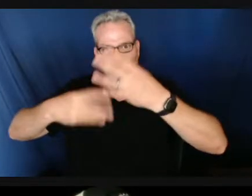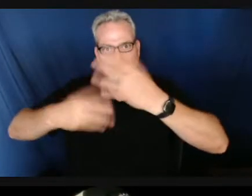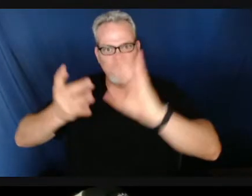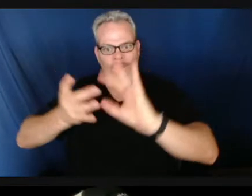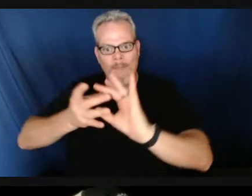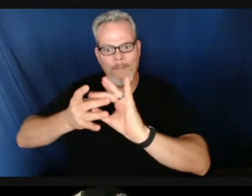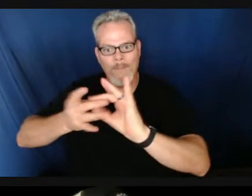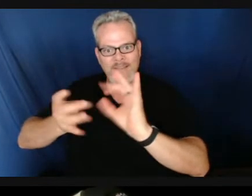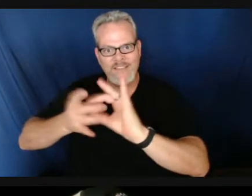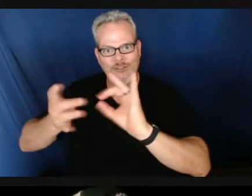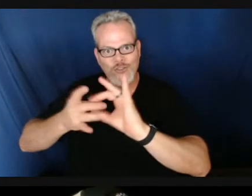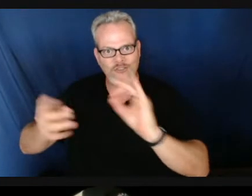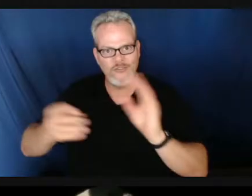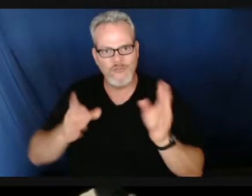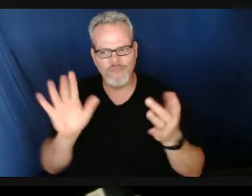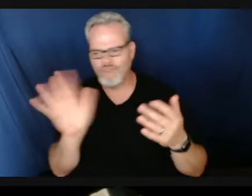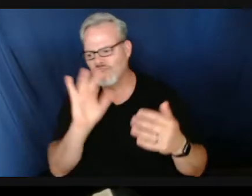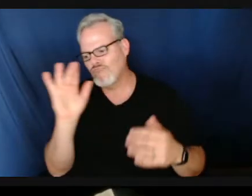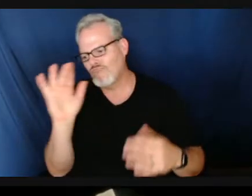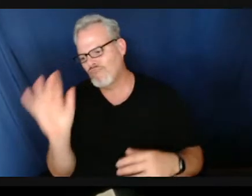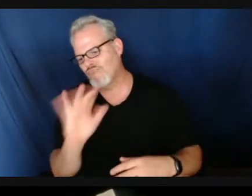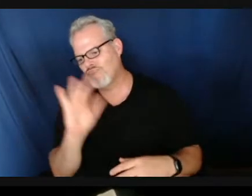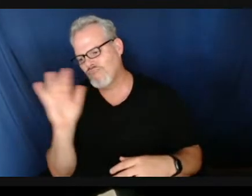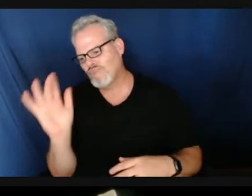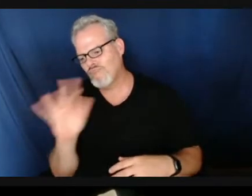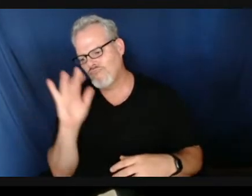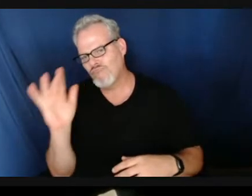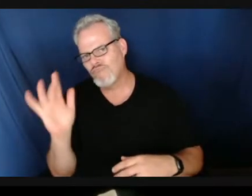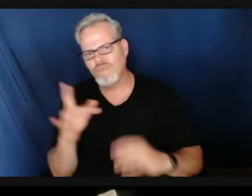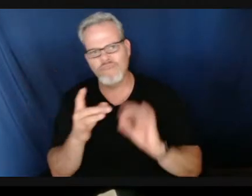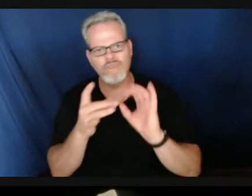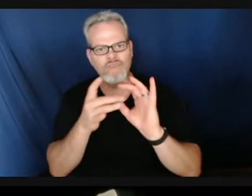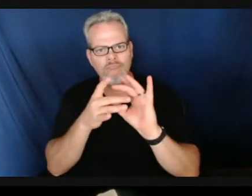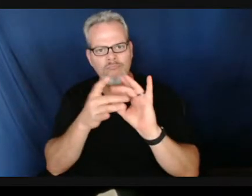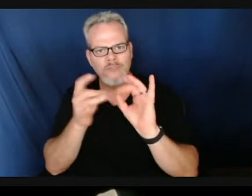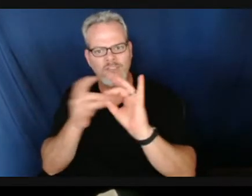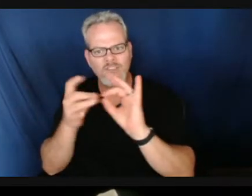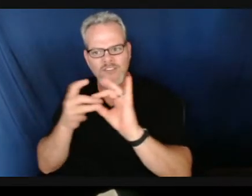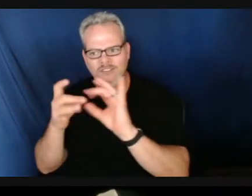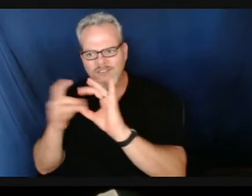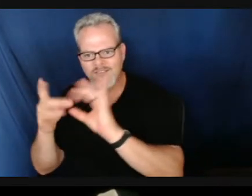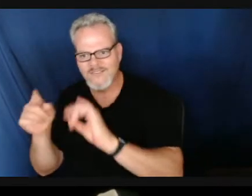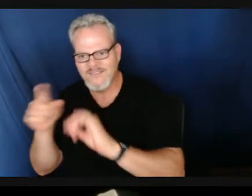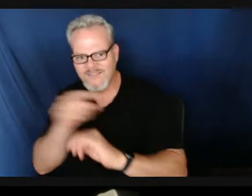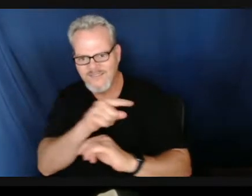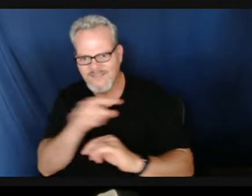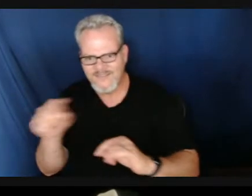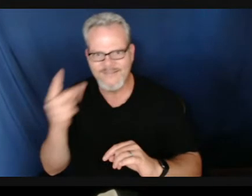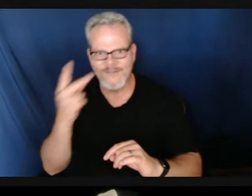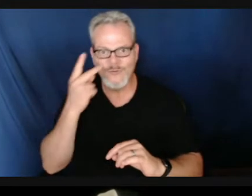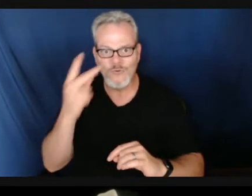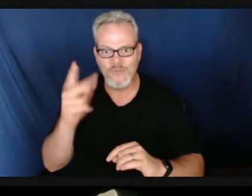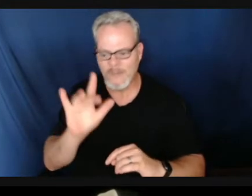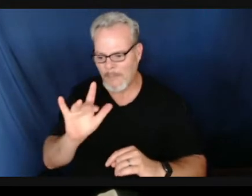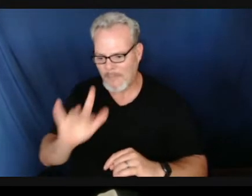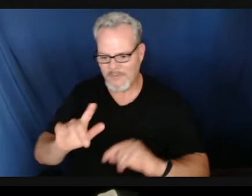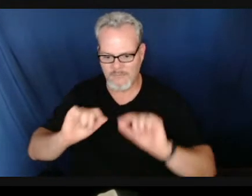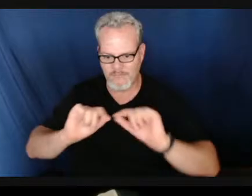actually flip through these messages and see they're popping up on here. So you can click on the view all